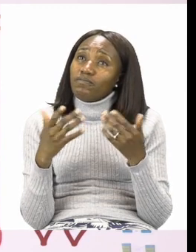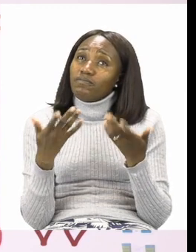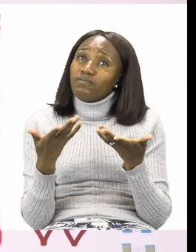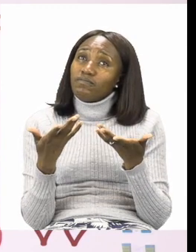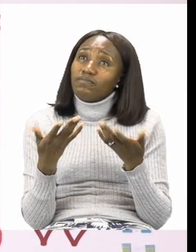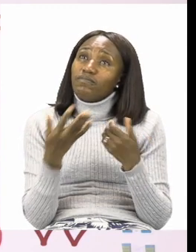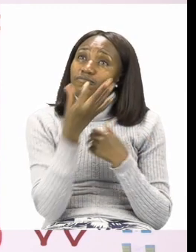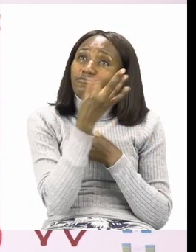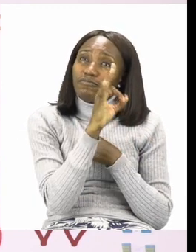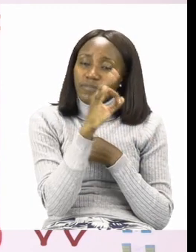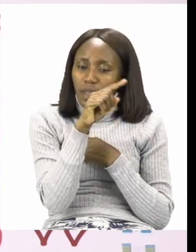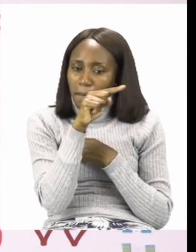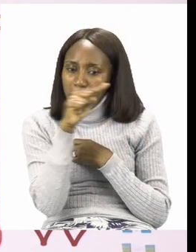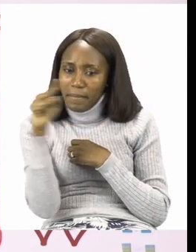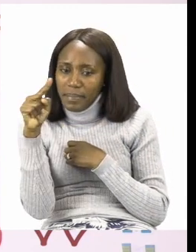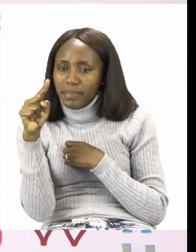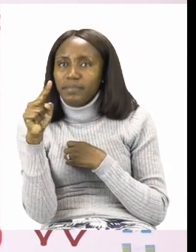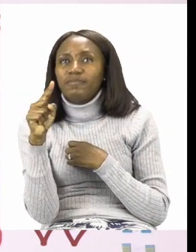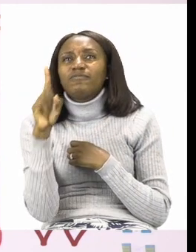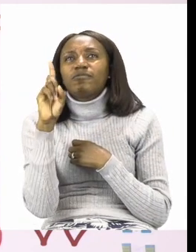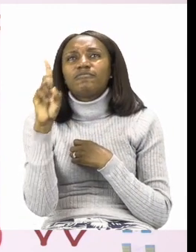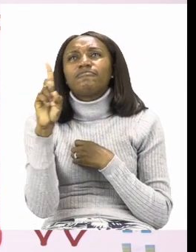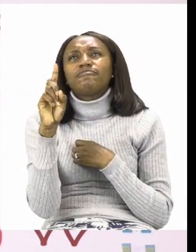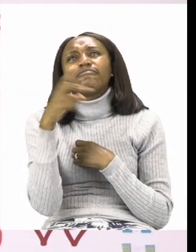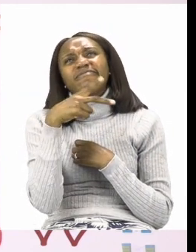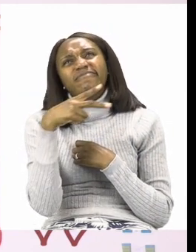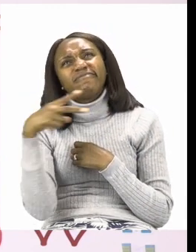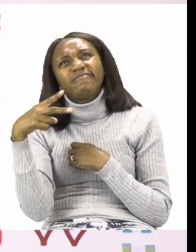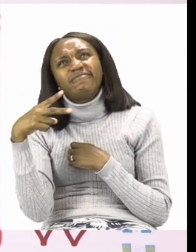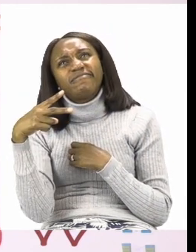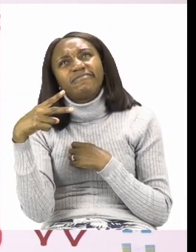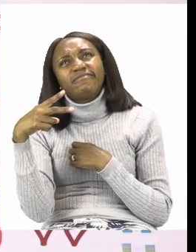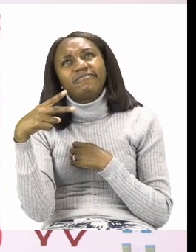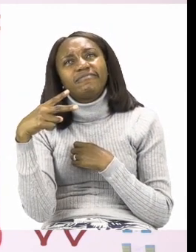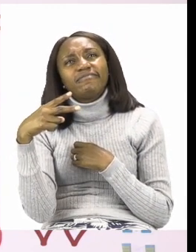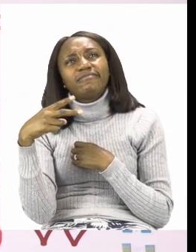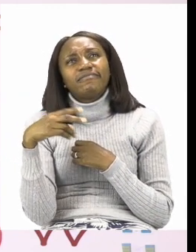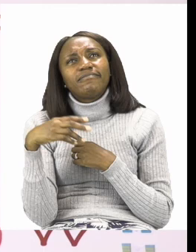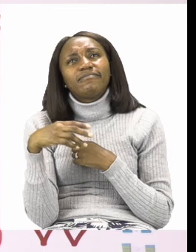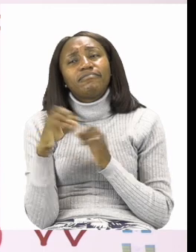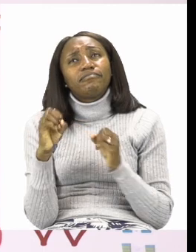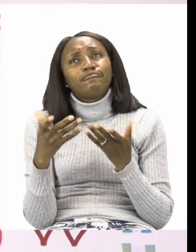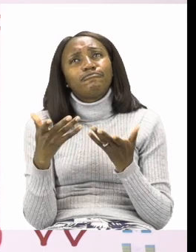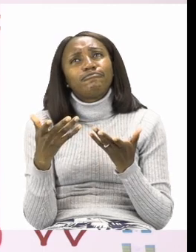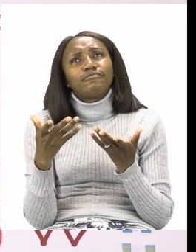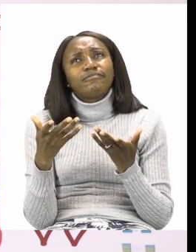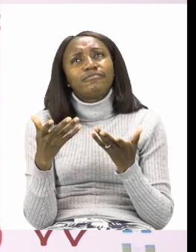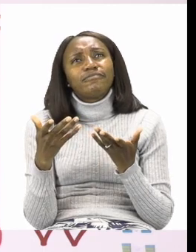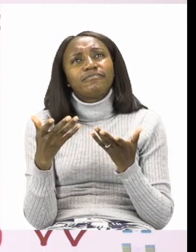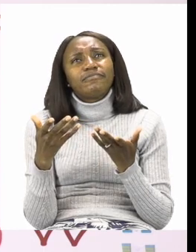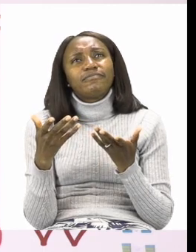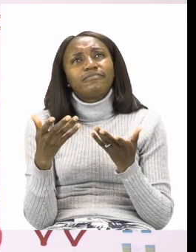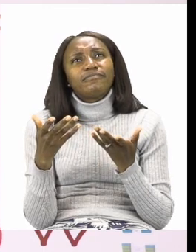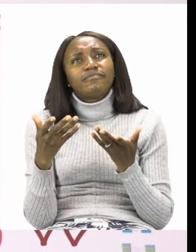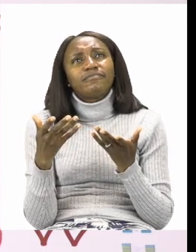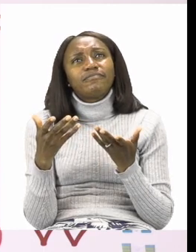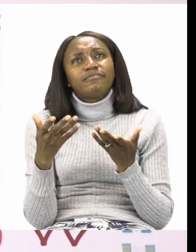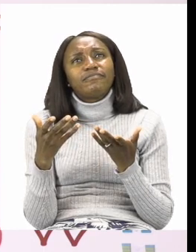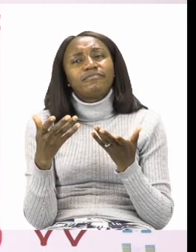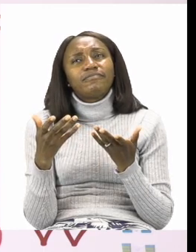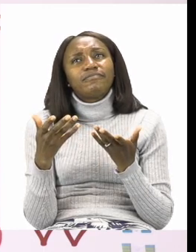9 minus 1. How much will we have